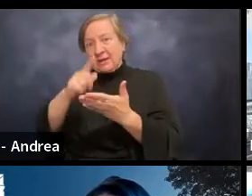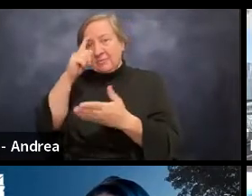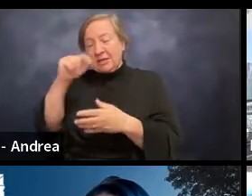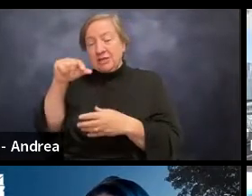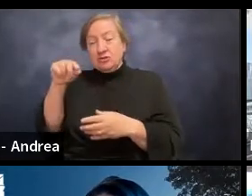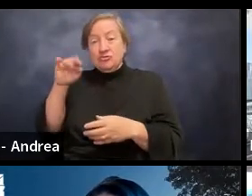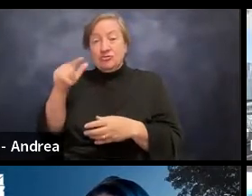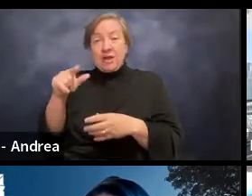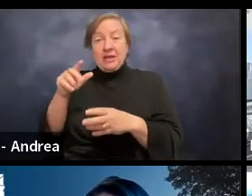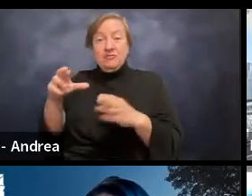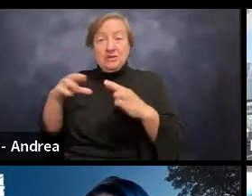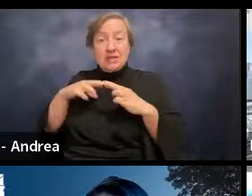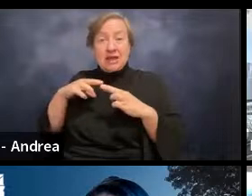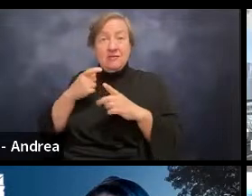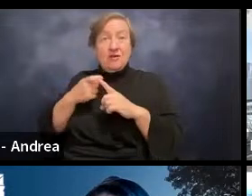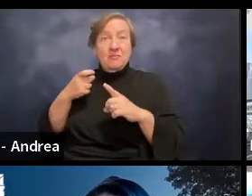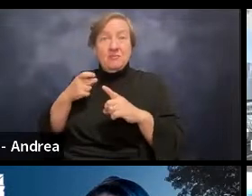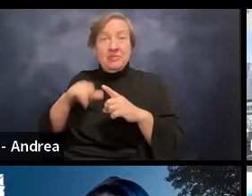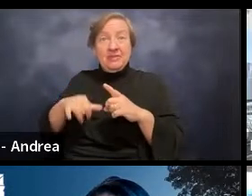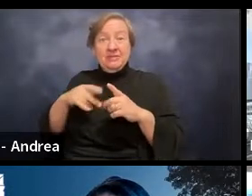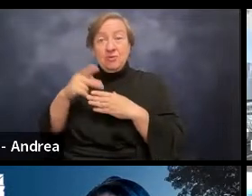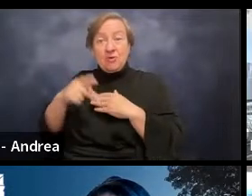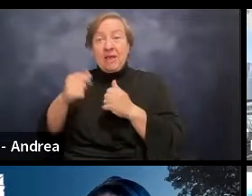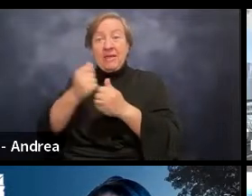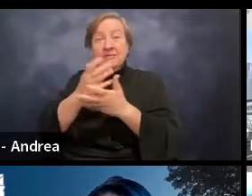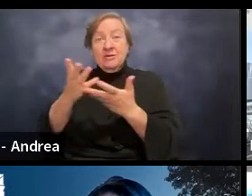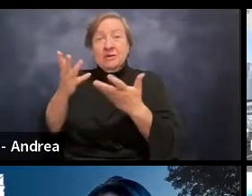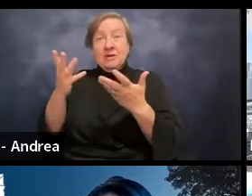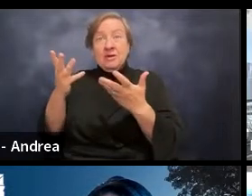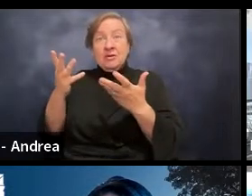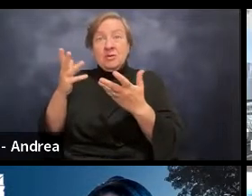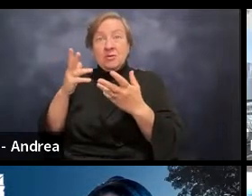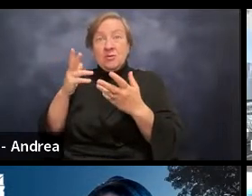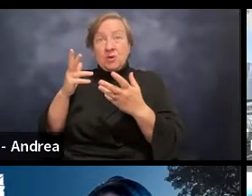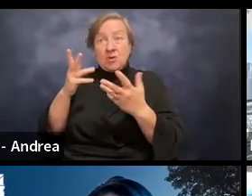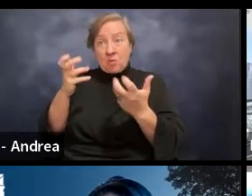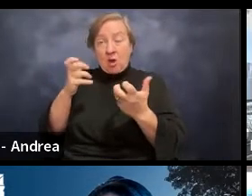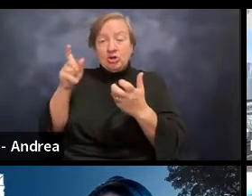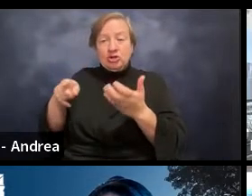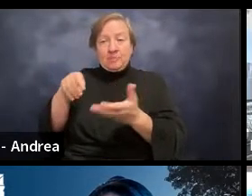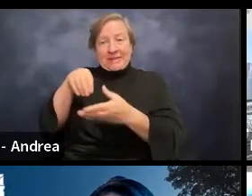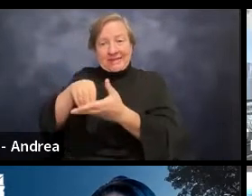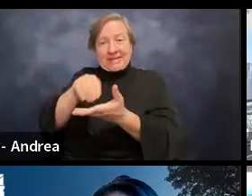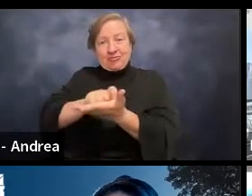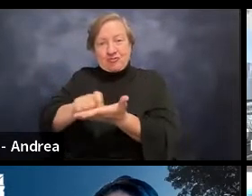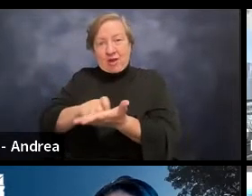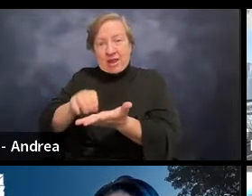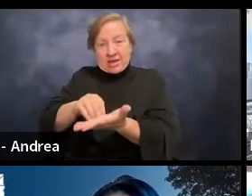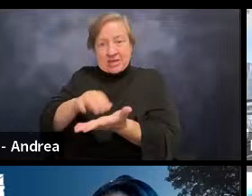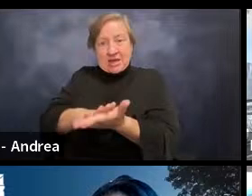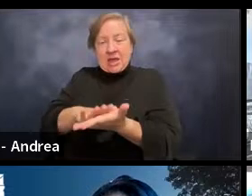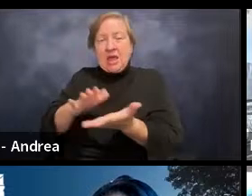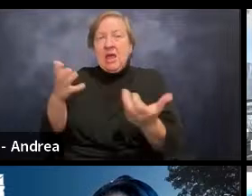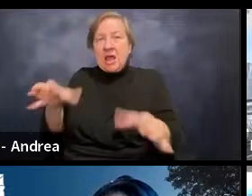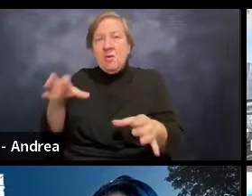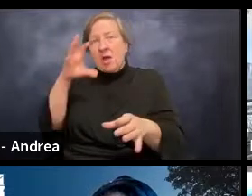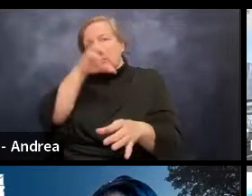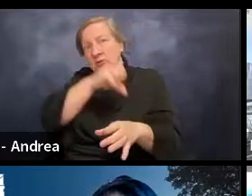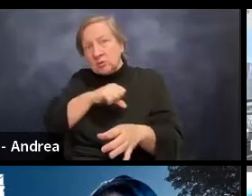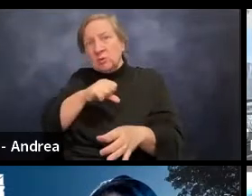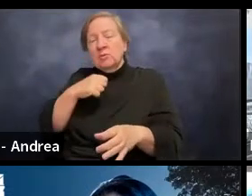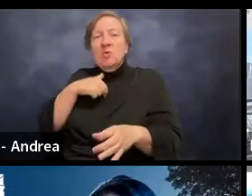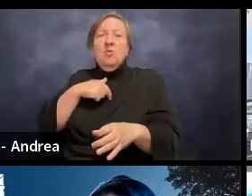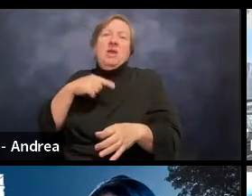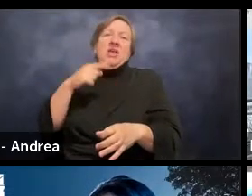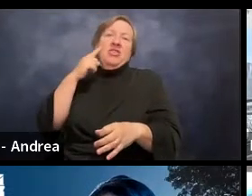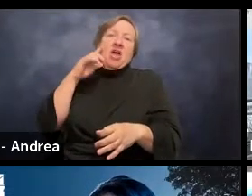from this project, everything that we want should be in writing. Yeah. And I don't want to assume that, oh yeah, we thought